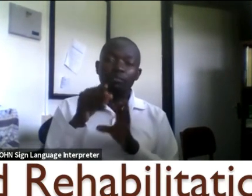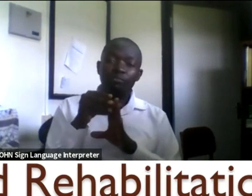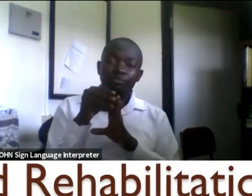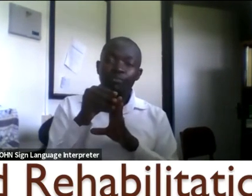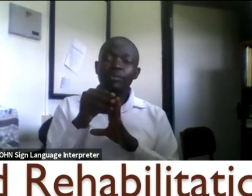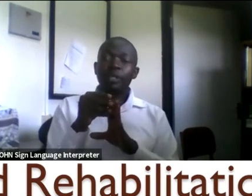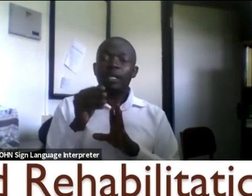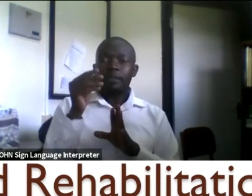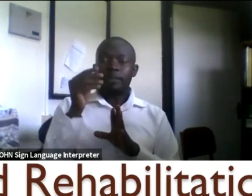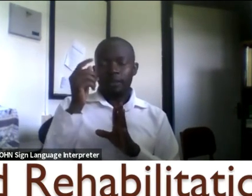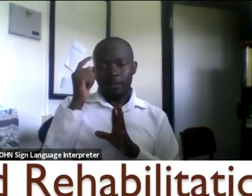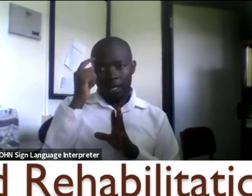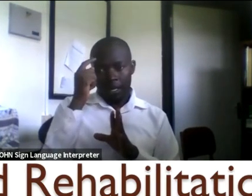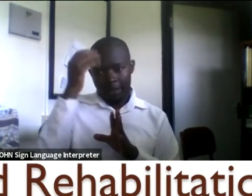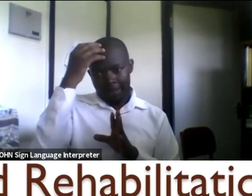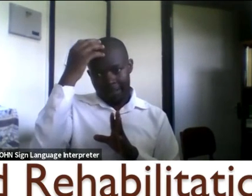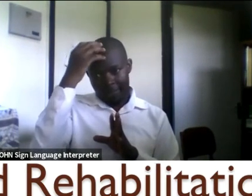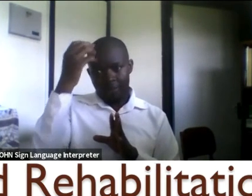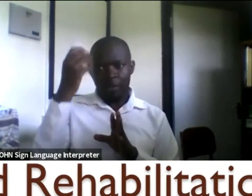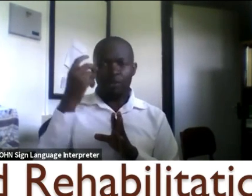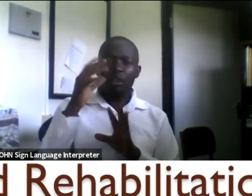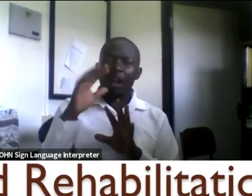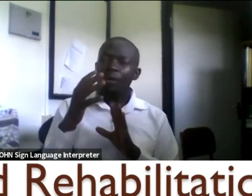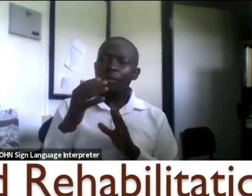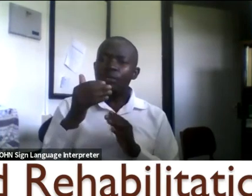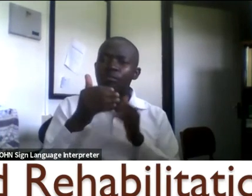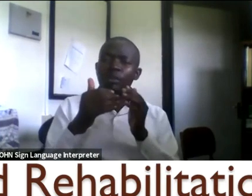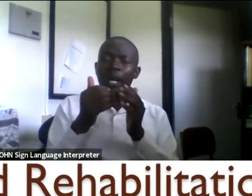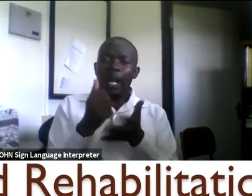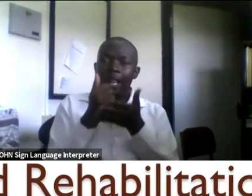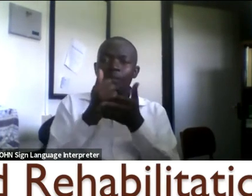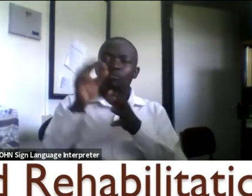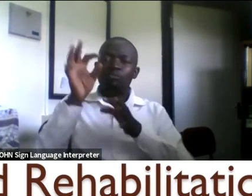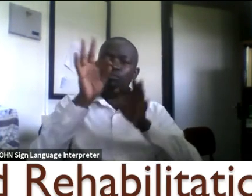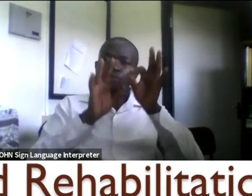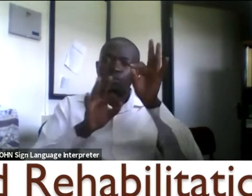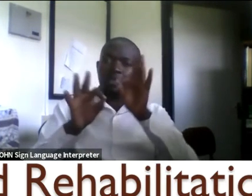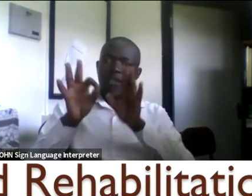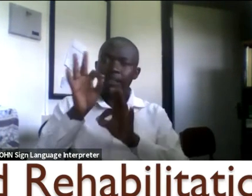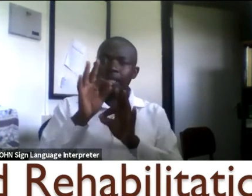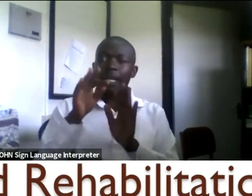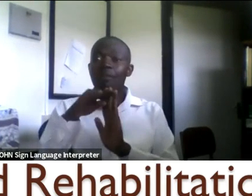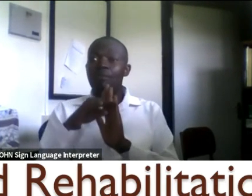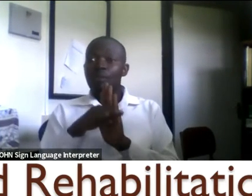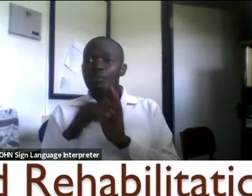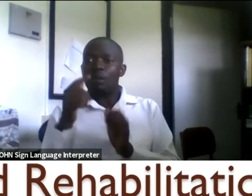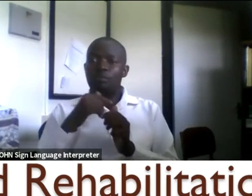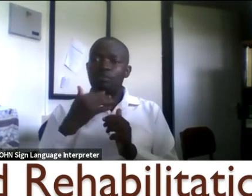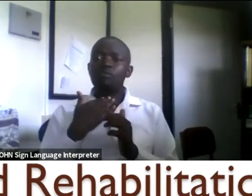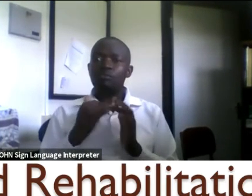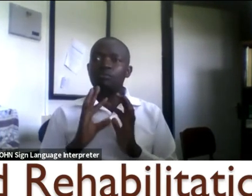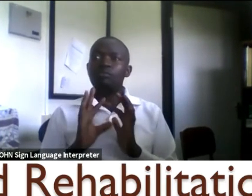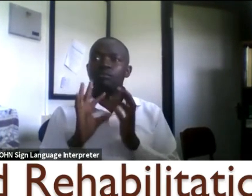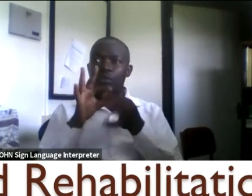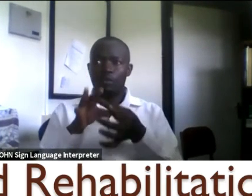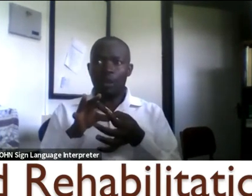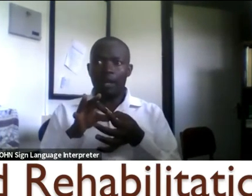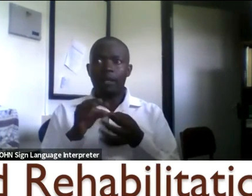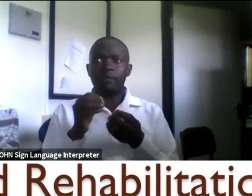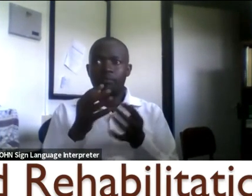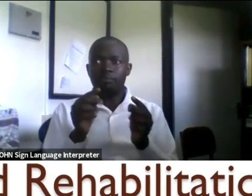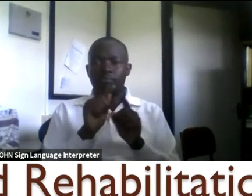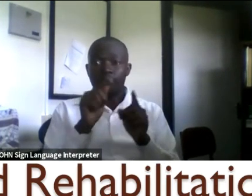help the governments to design the programs required. It is not that they just demand and access the entitlements, but